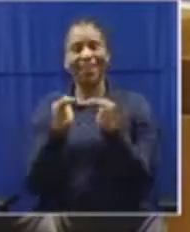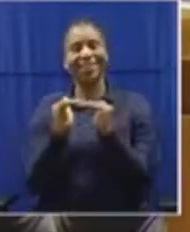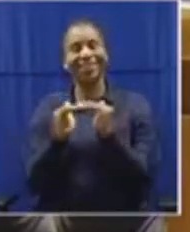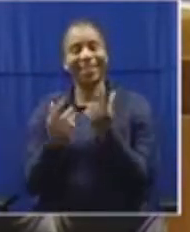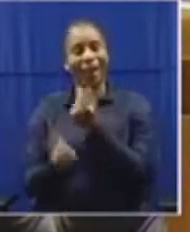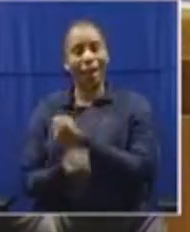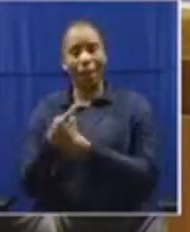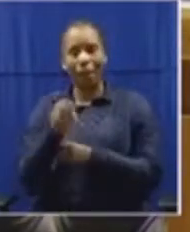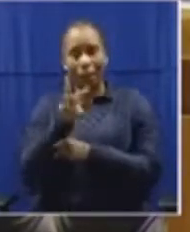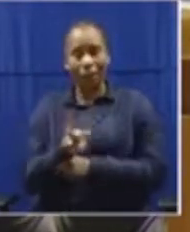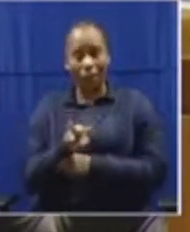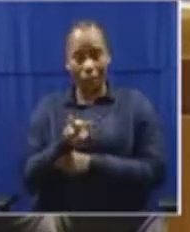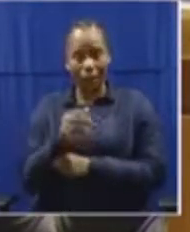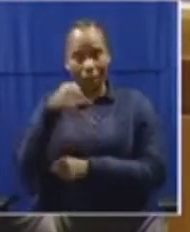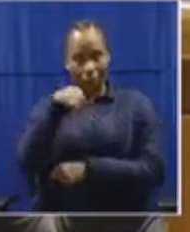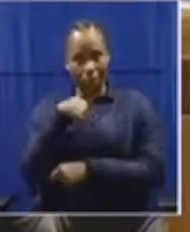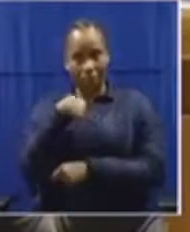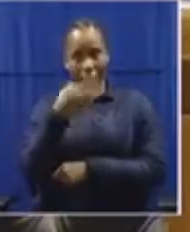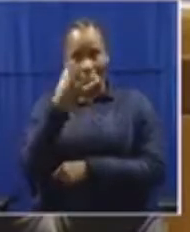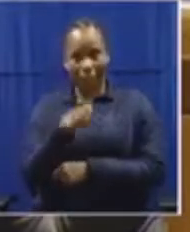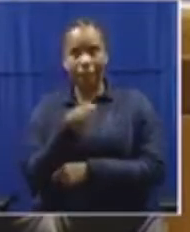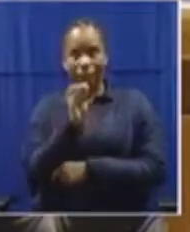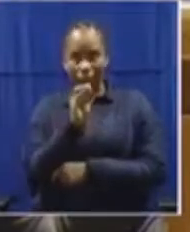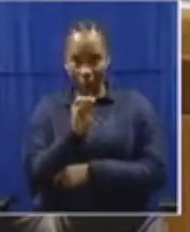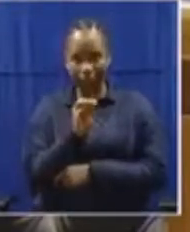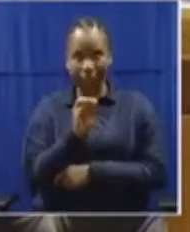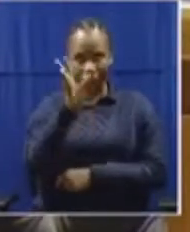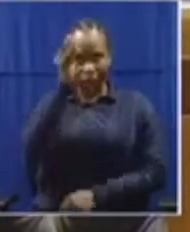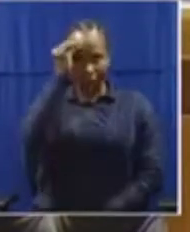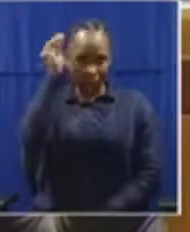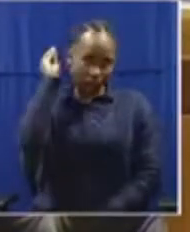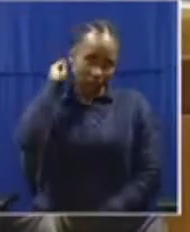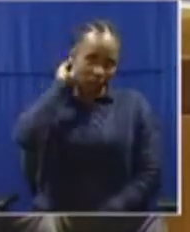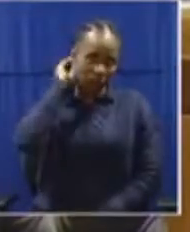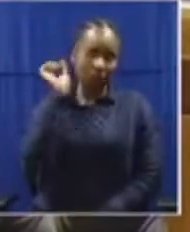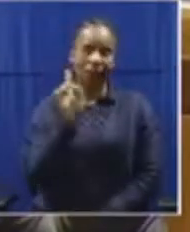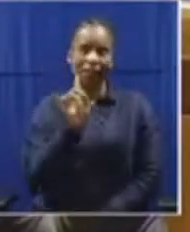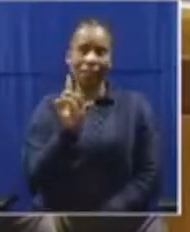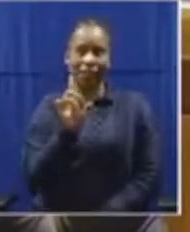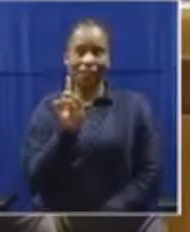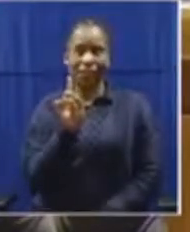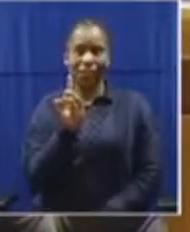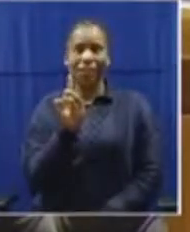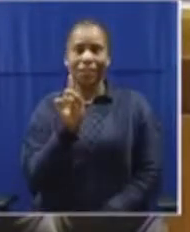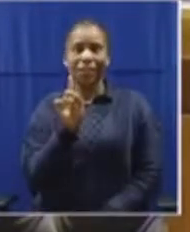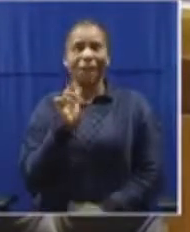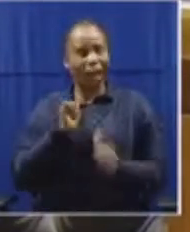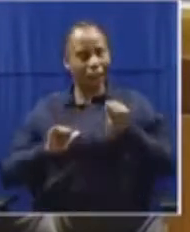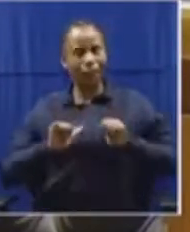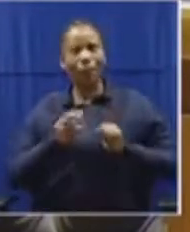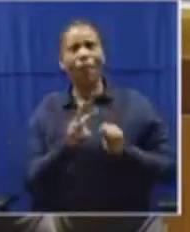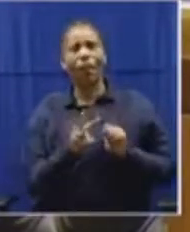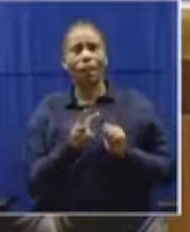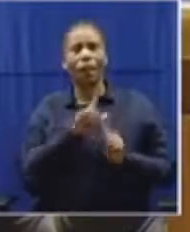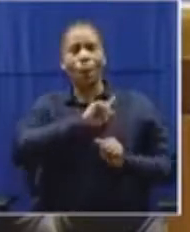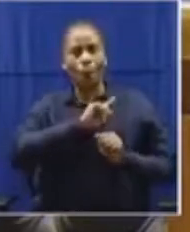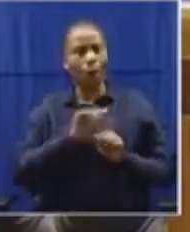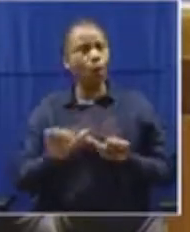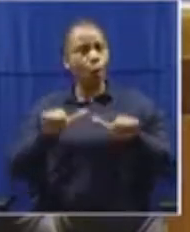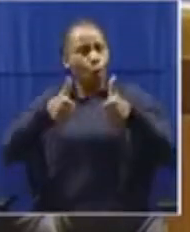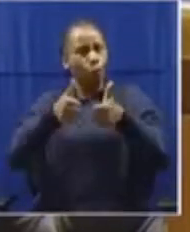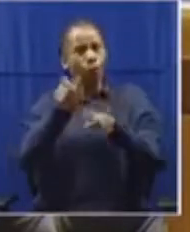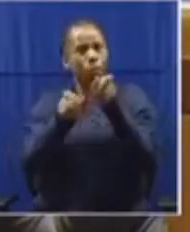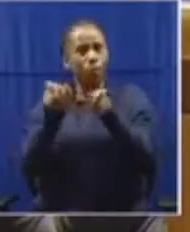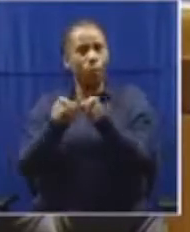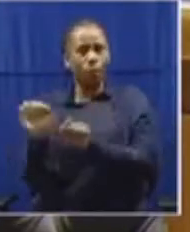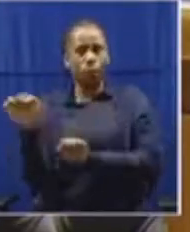have that in my mind that they will act because we've appointed good people. The head